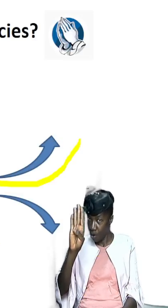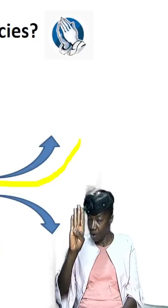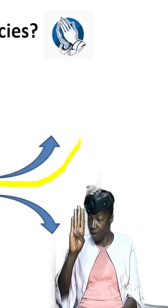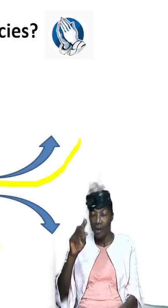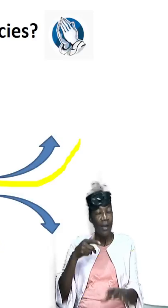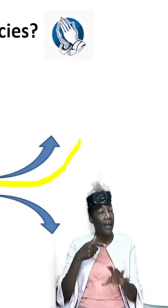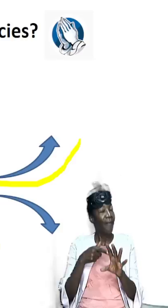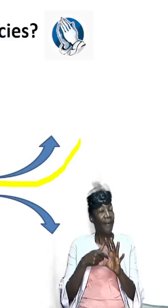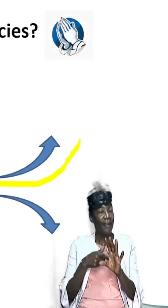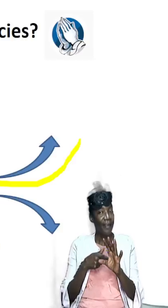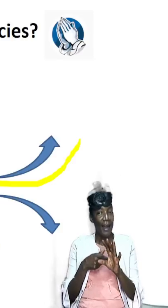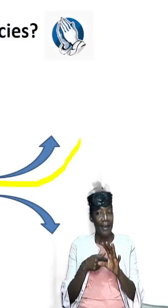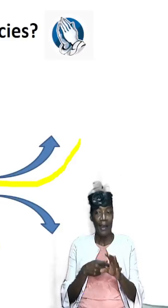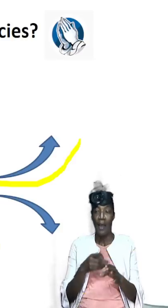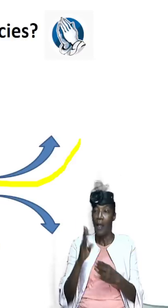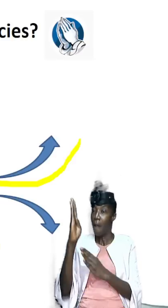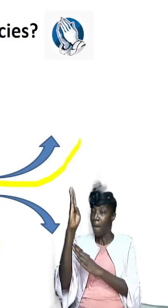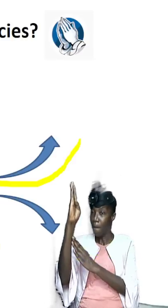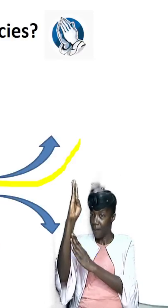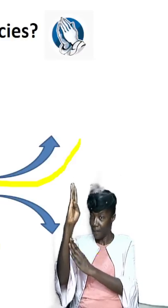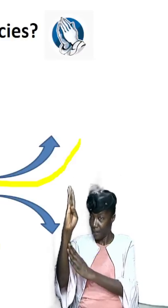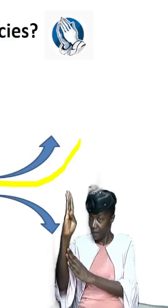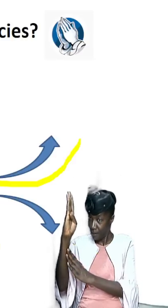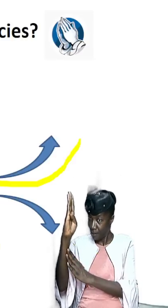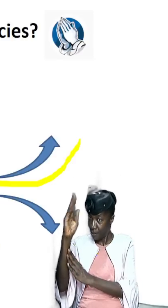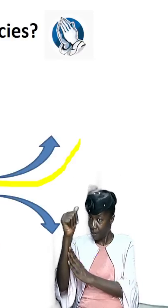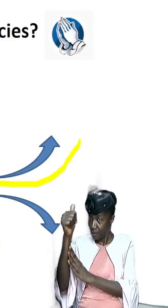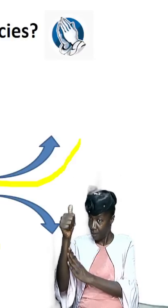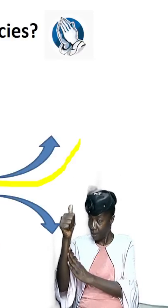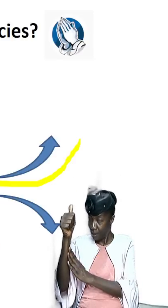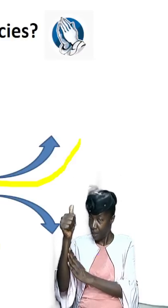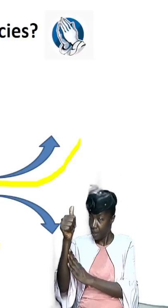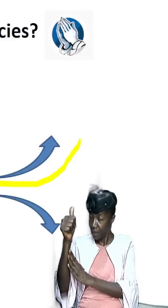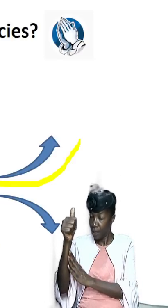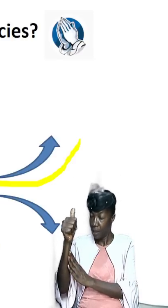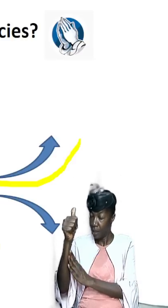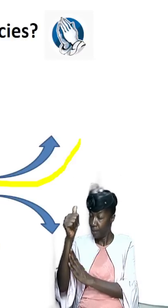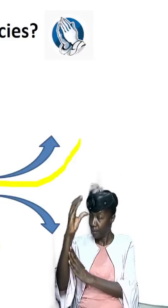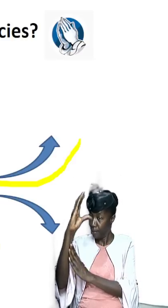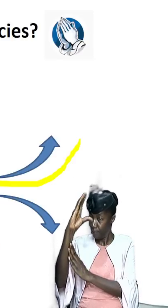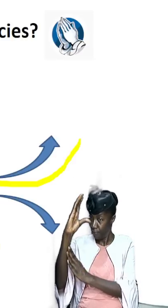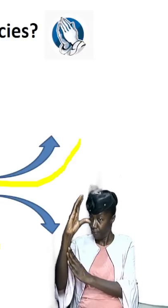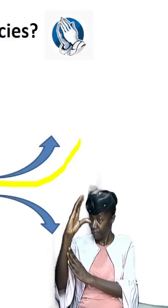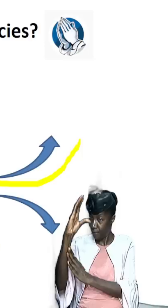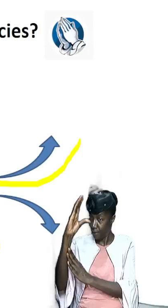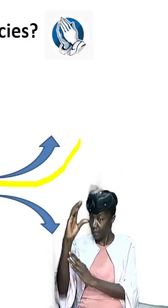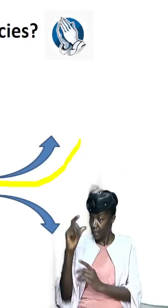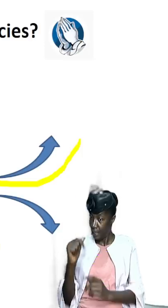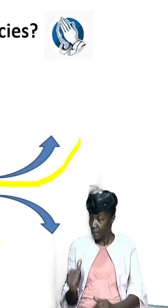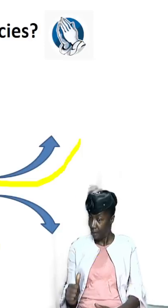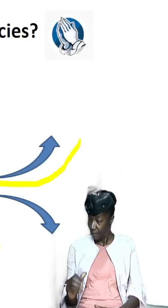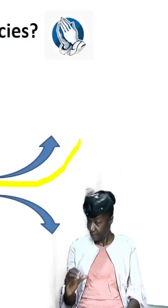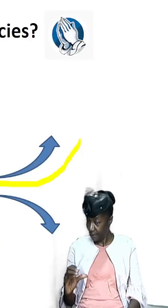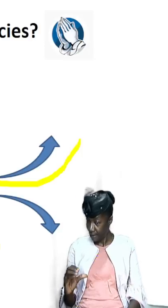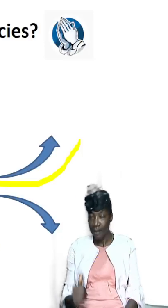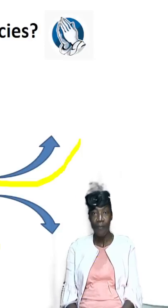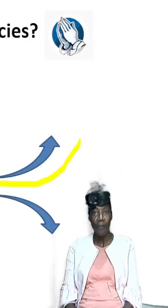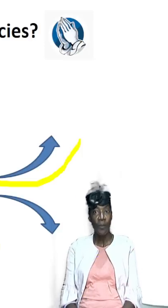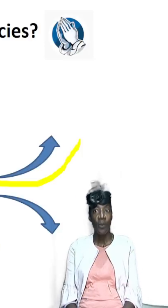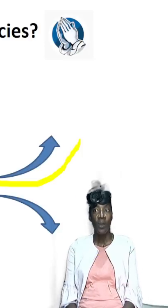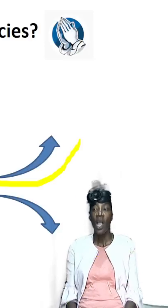A, little A, big B, little B, big C, little C. Of course, there are more. So with the combination that will be there is